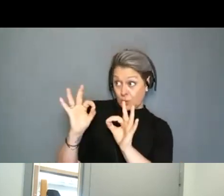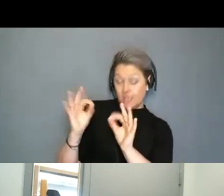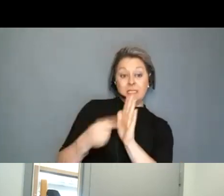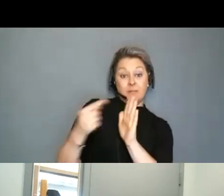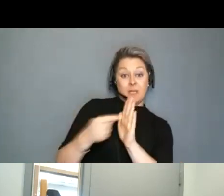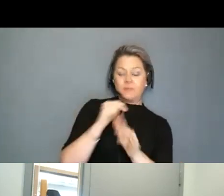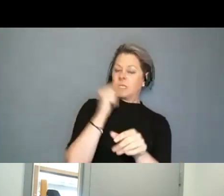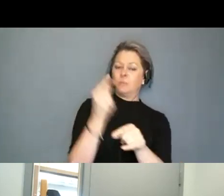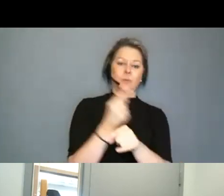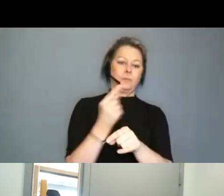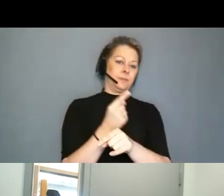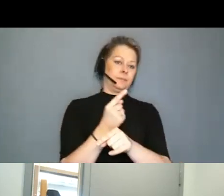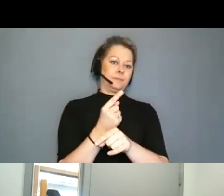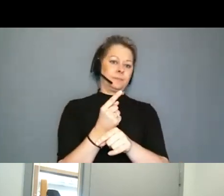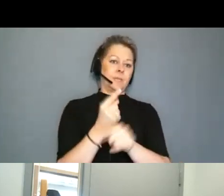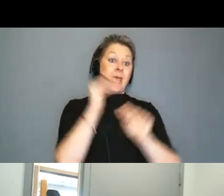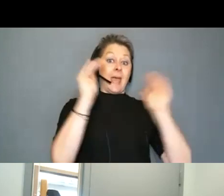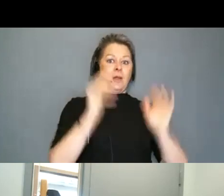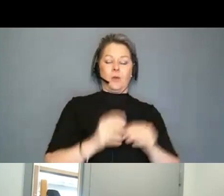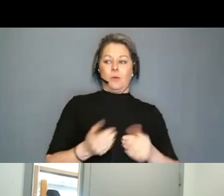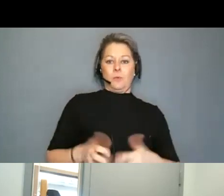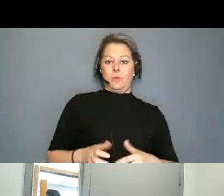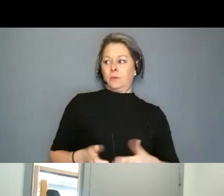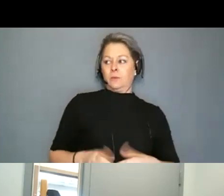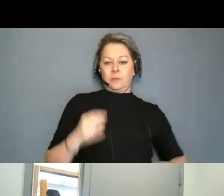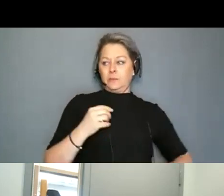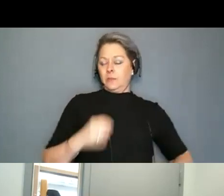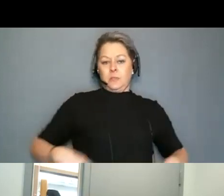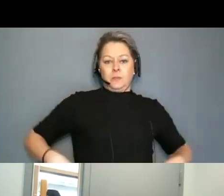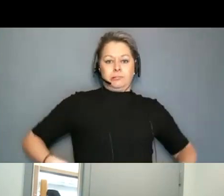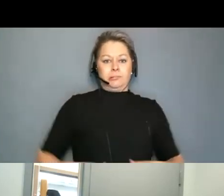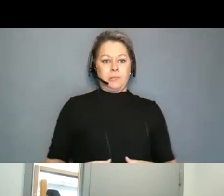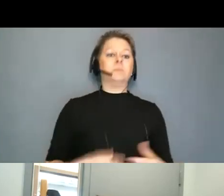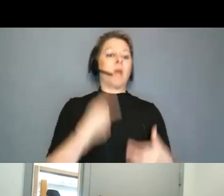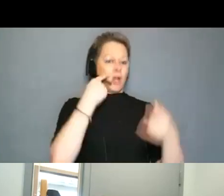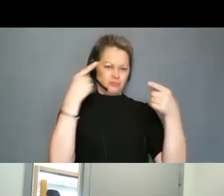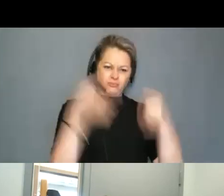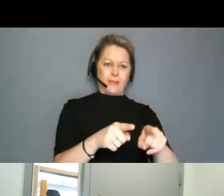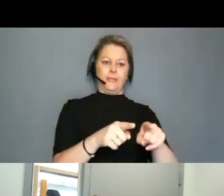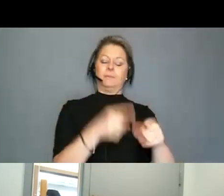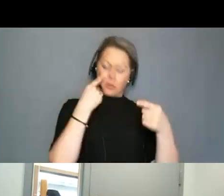And sometimes the adult doesn't want that. So there have to be, yeah, so I agree with you.